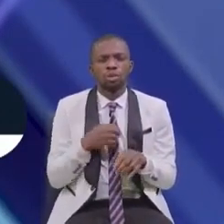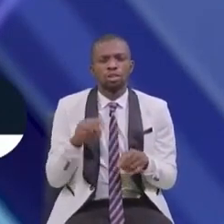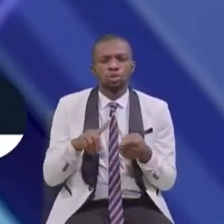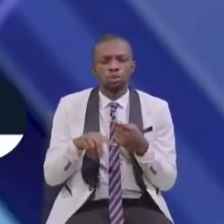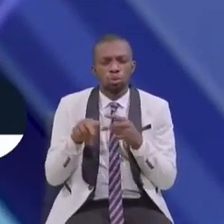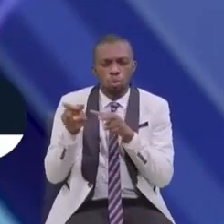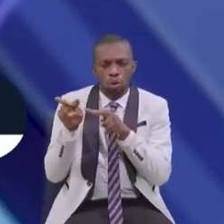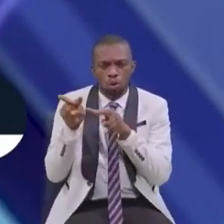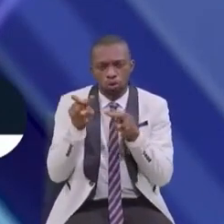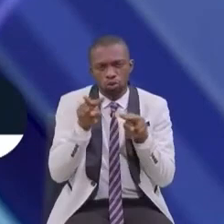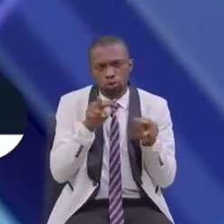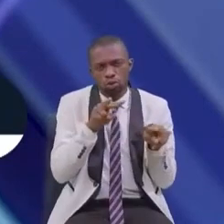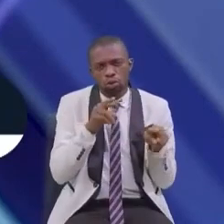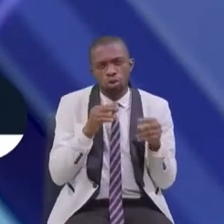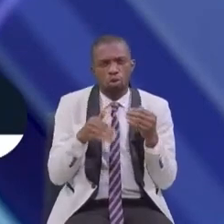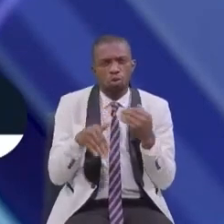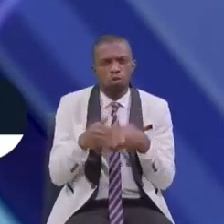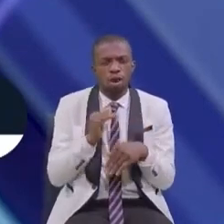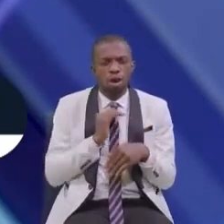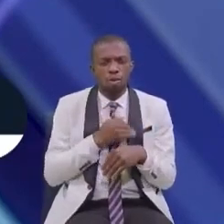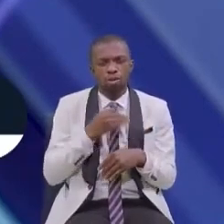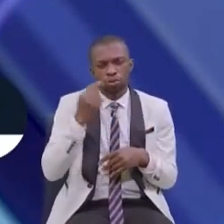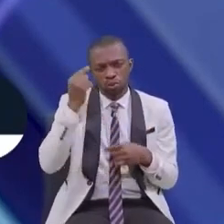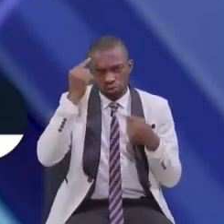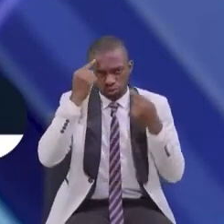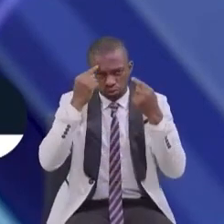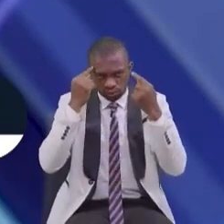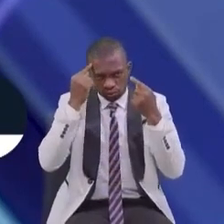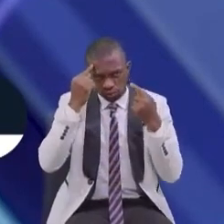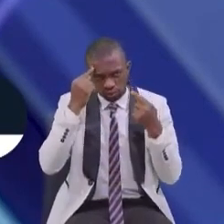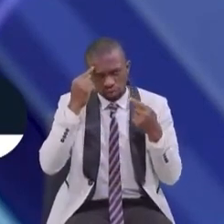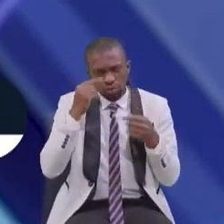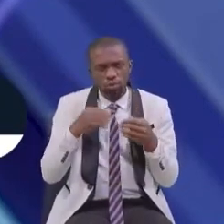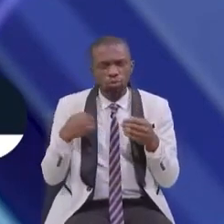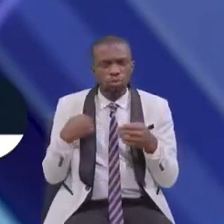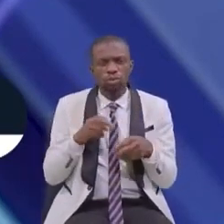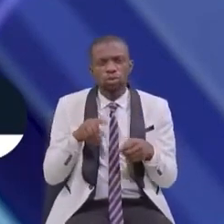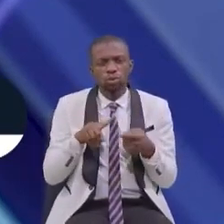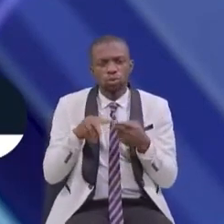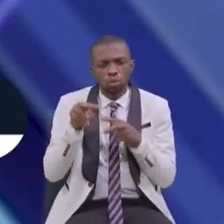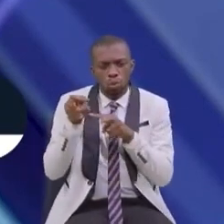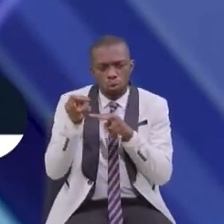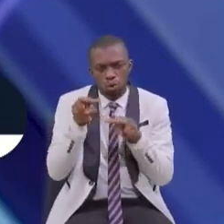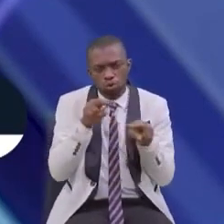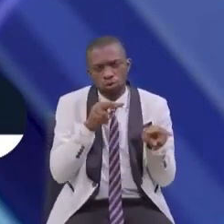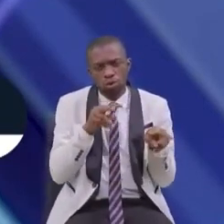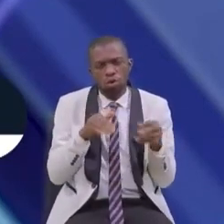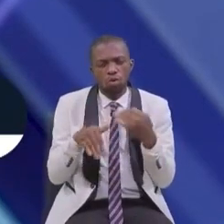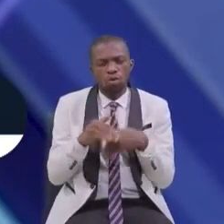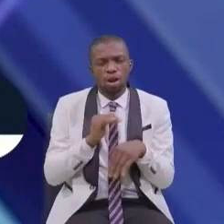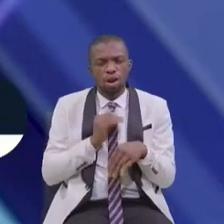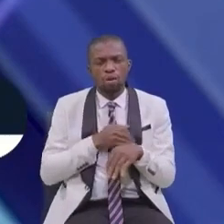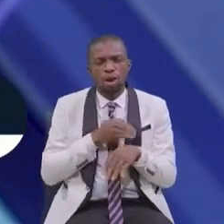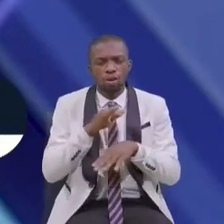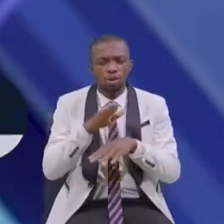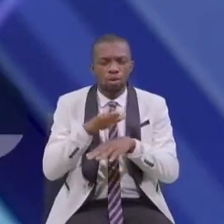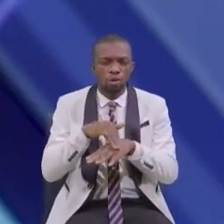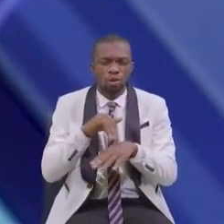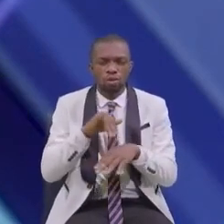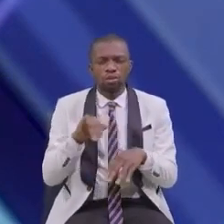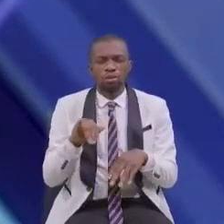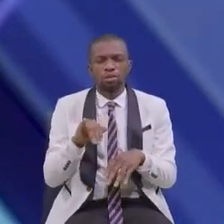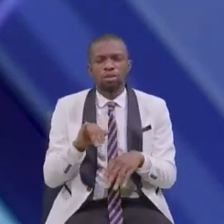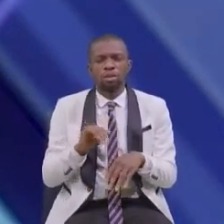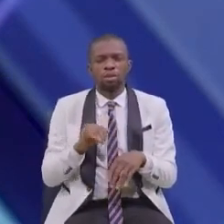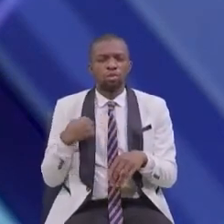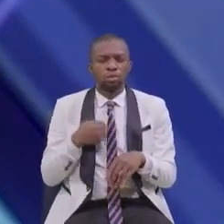watch over our thoughts, we need to watch over our callings. We need to watch